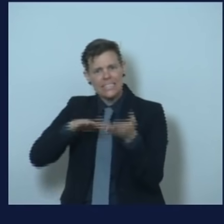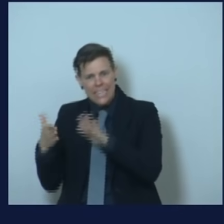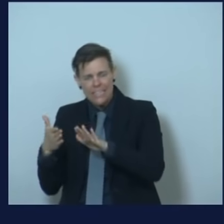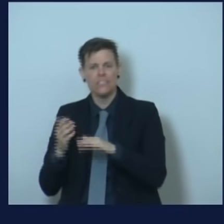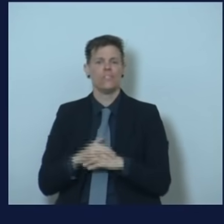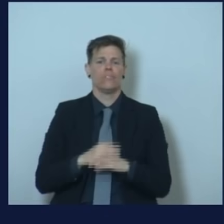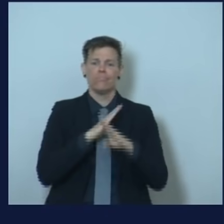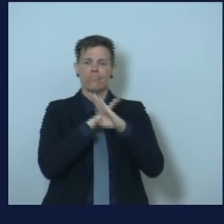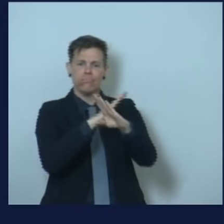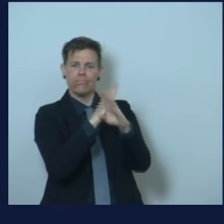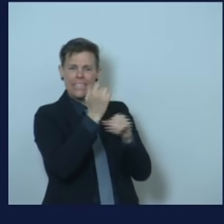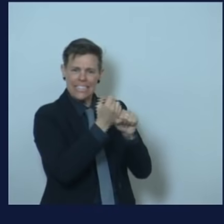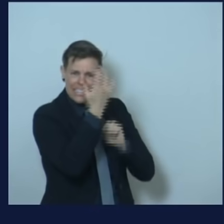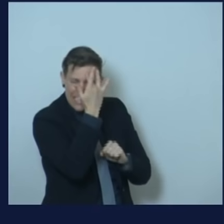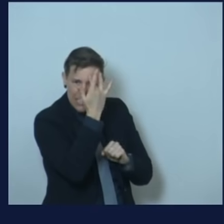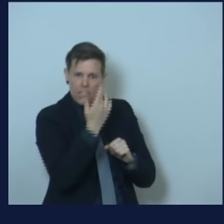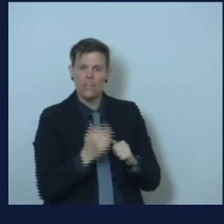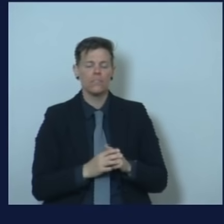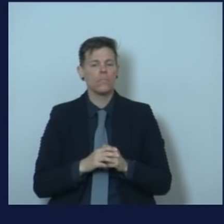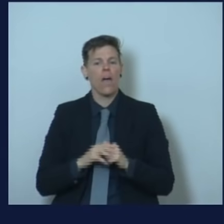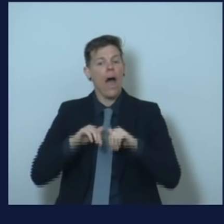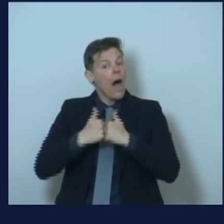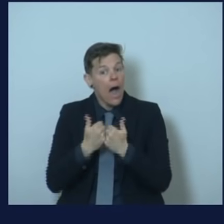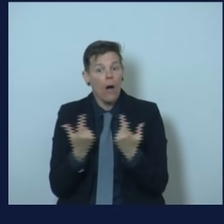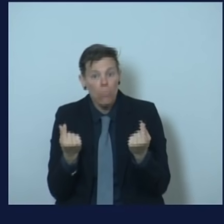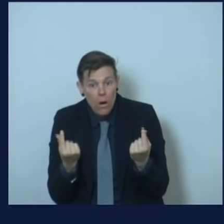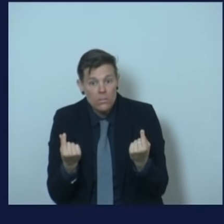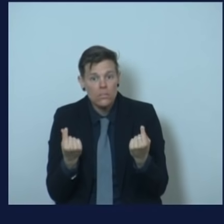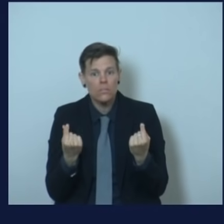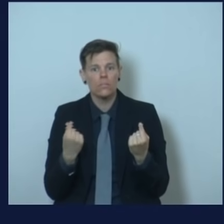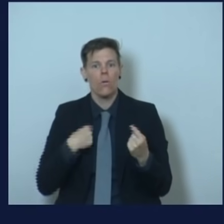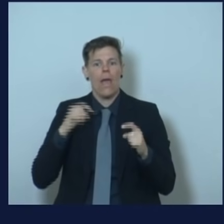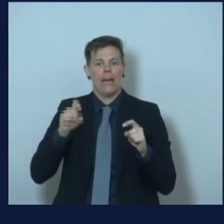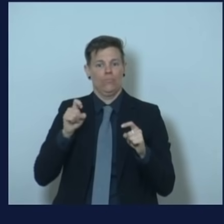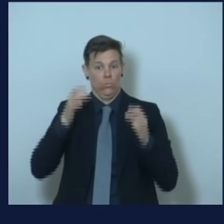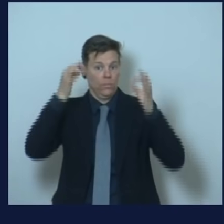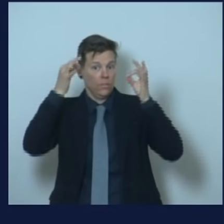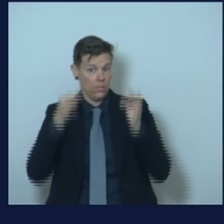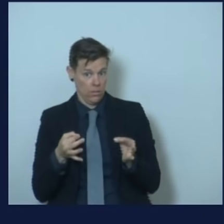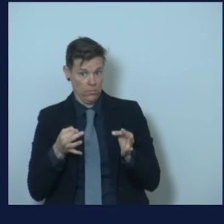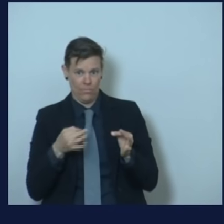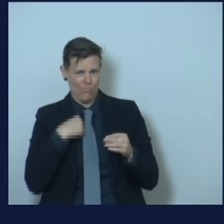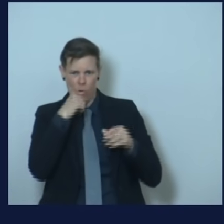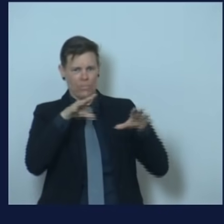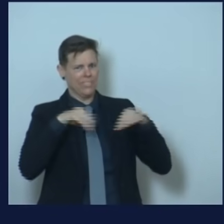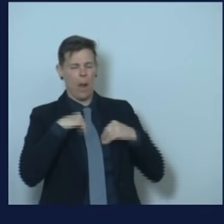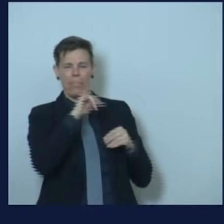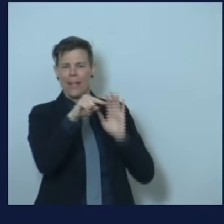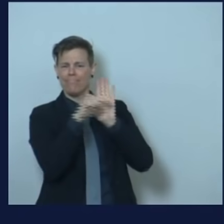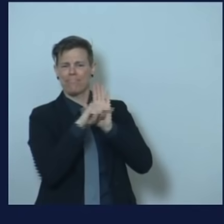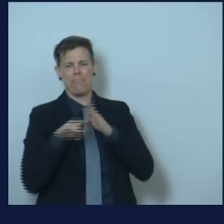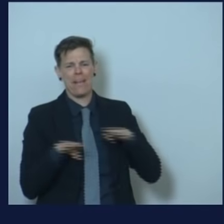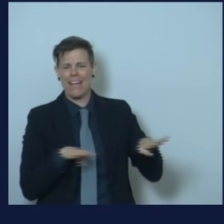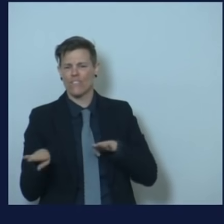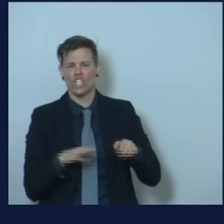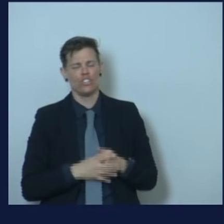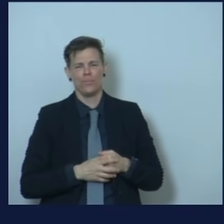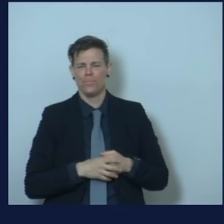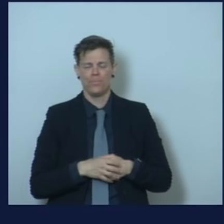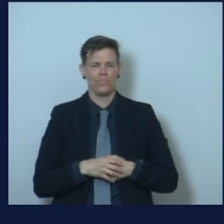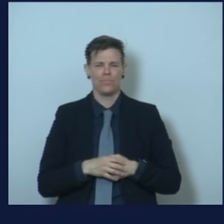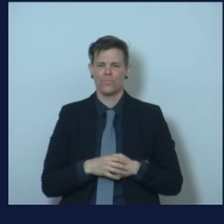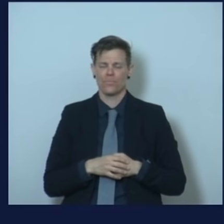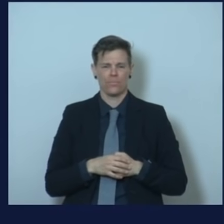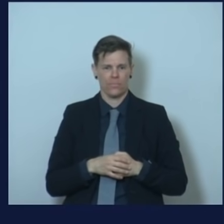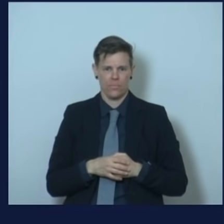do that is by deciding that that is absolutely unacceptable. And so I need your help here. Stay the